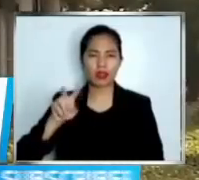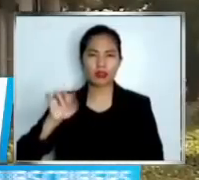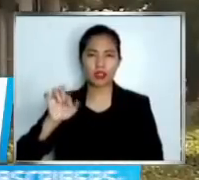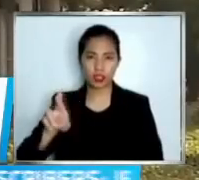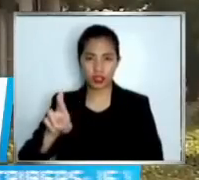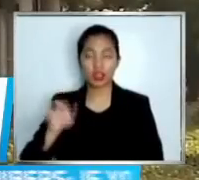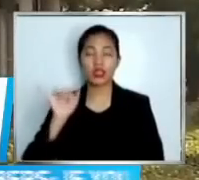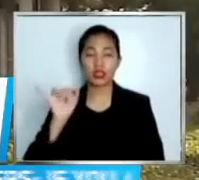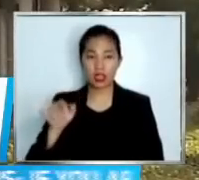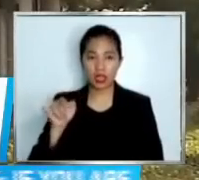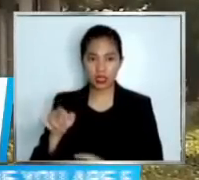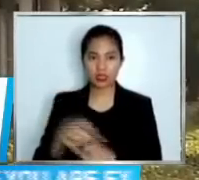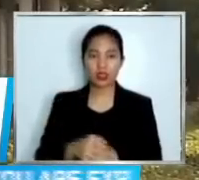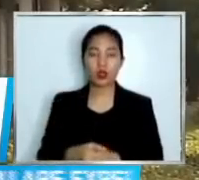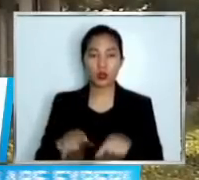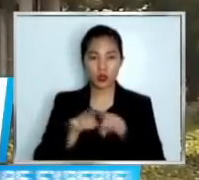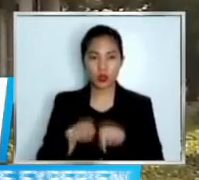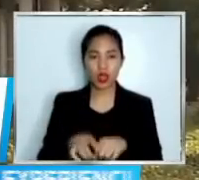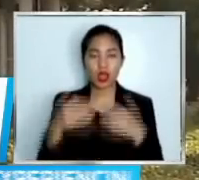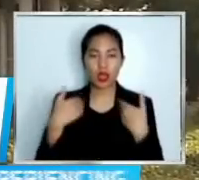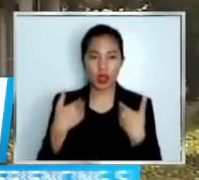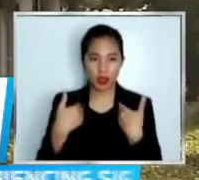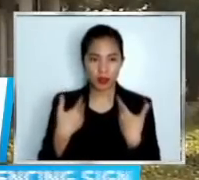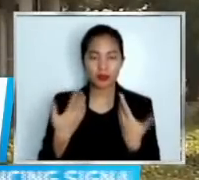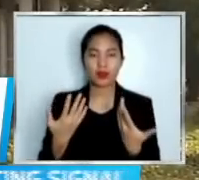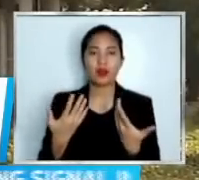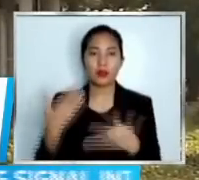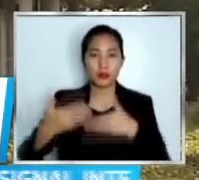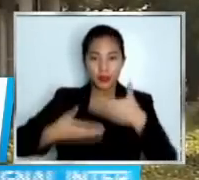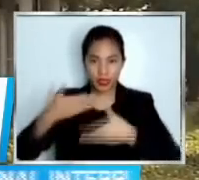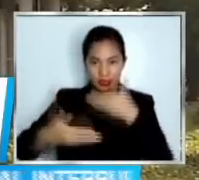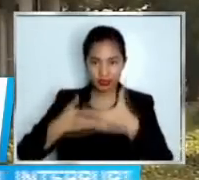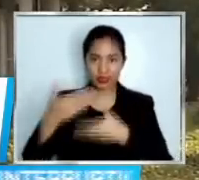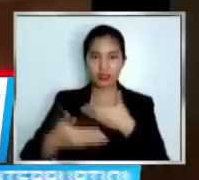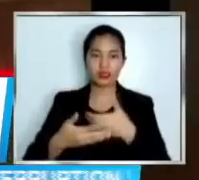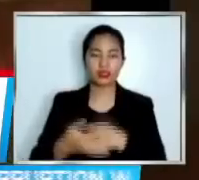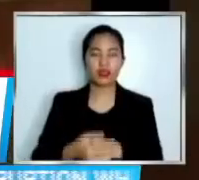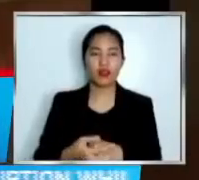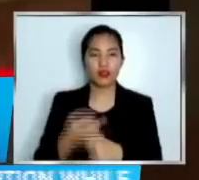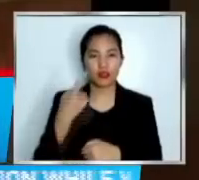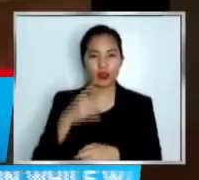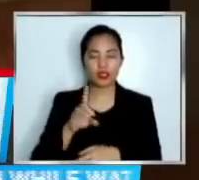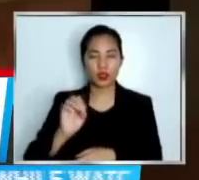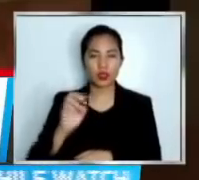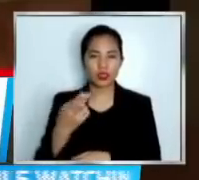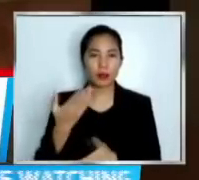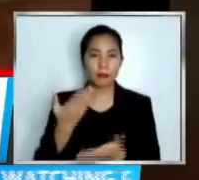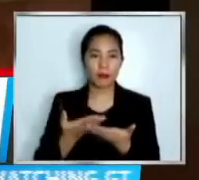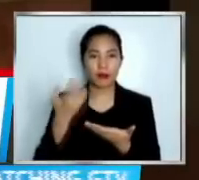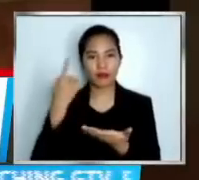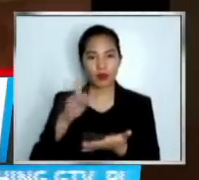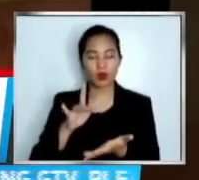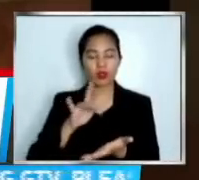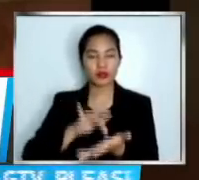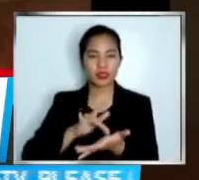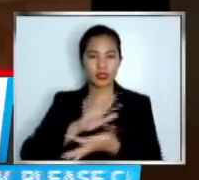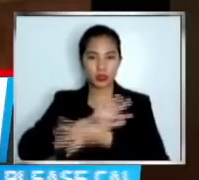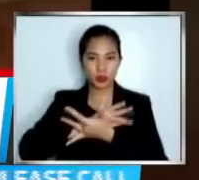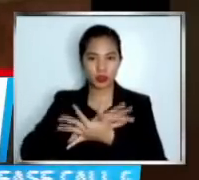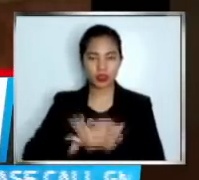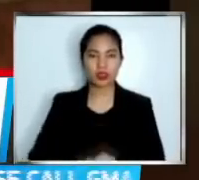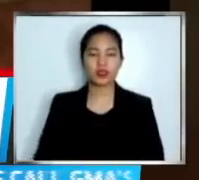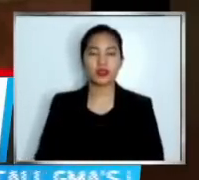Naka-fast-track naman daw sa Food and Drug Administration ang mga gamot para sa COVID-19. Sa pagdinig naman ng budget ng Department of Justice,